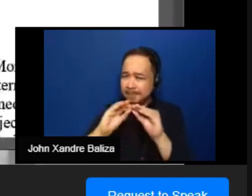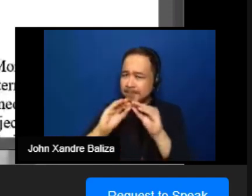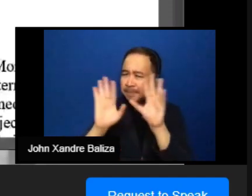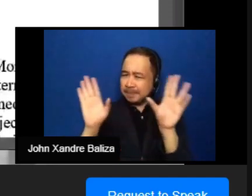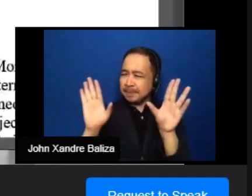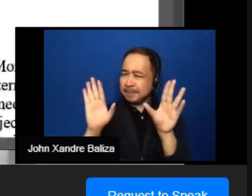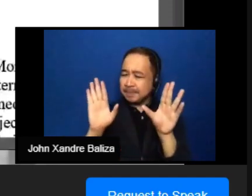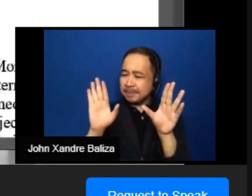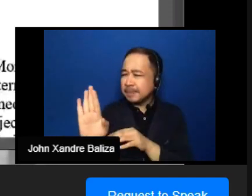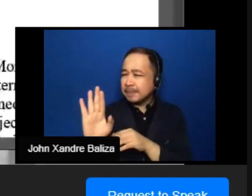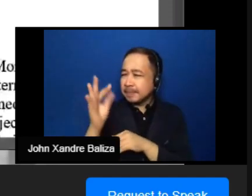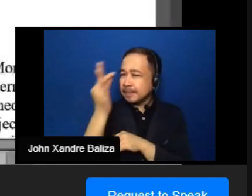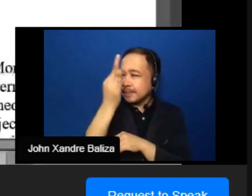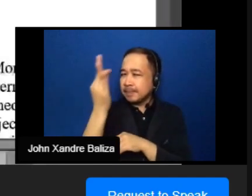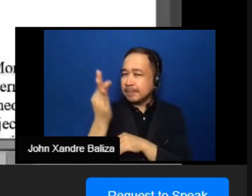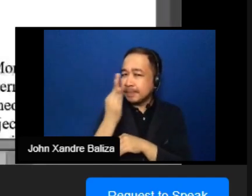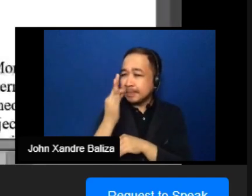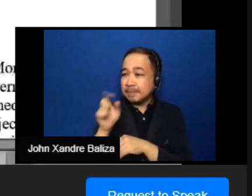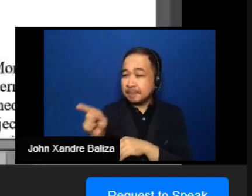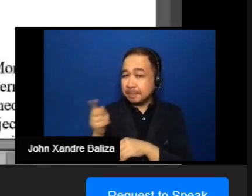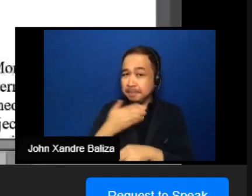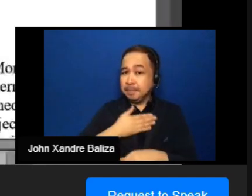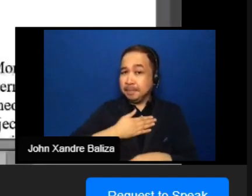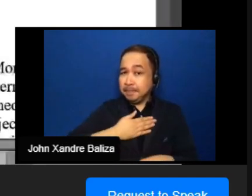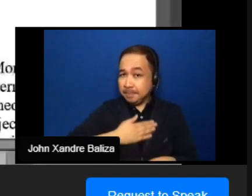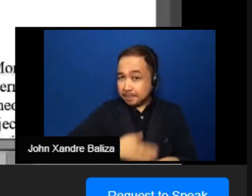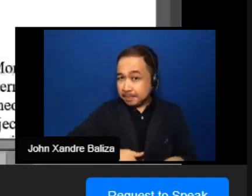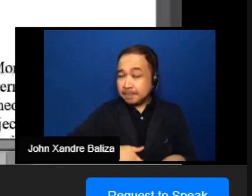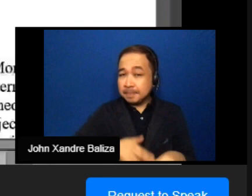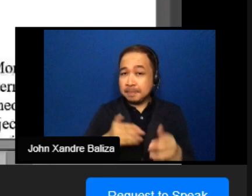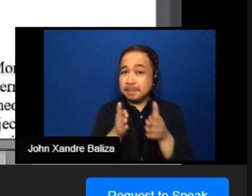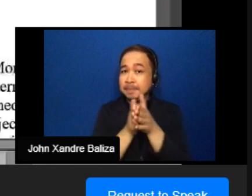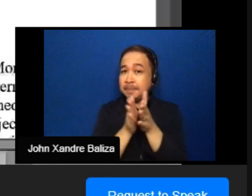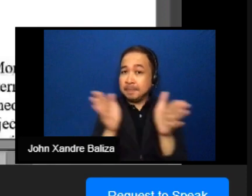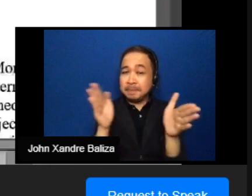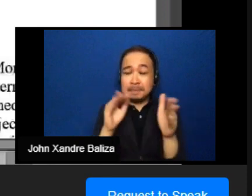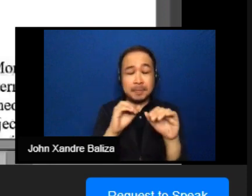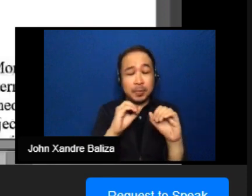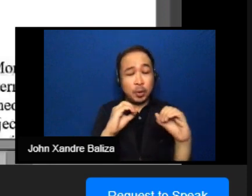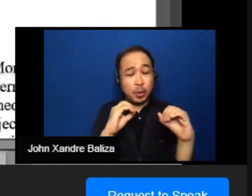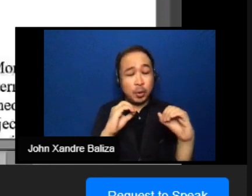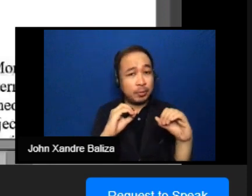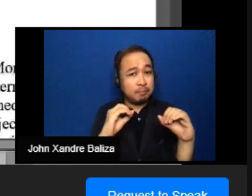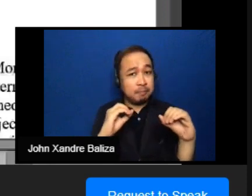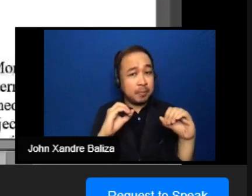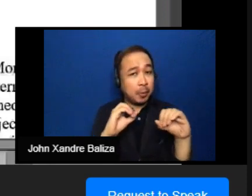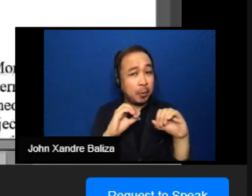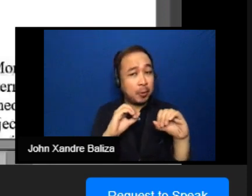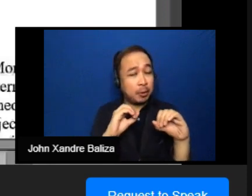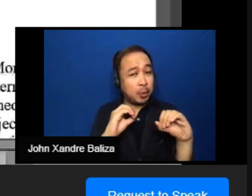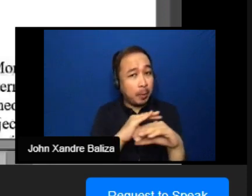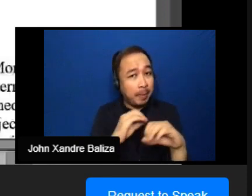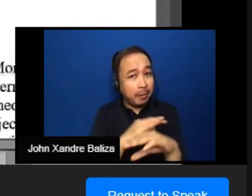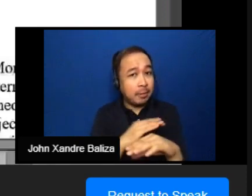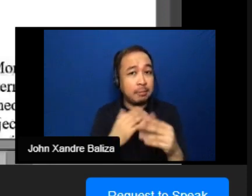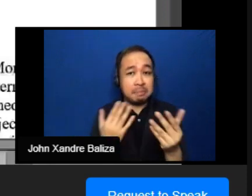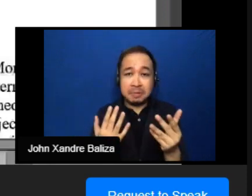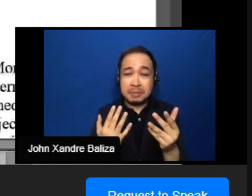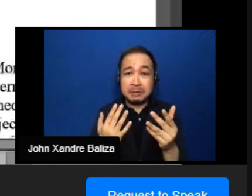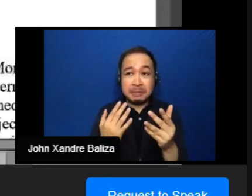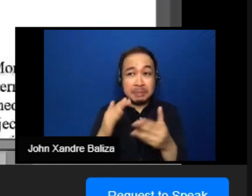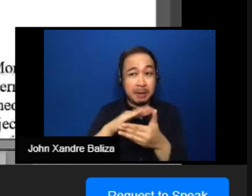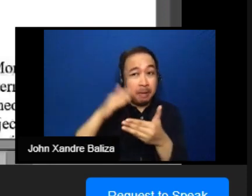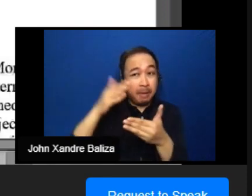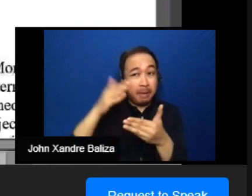understand you correct that you wish to make a general comment, possibly at the end of the adoption?